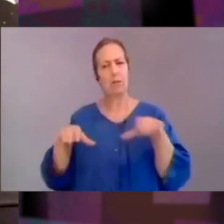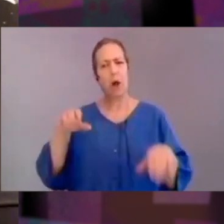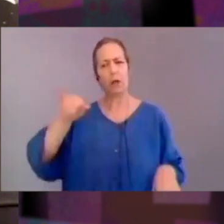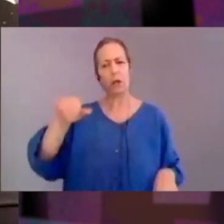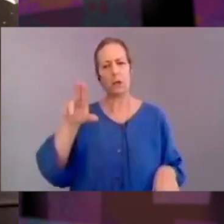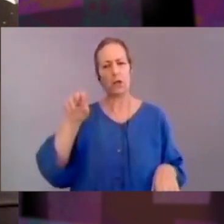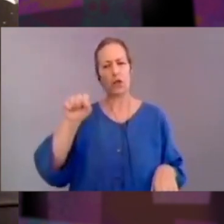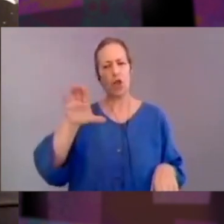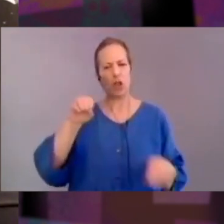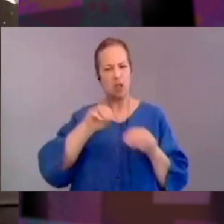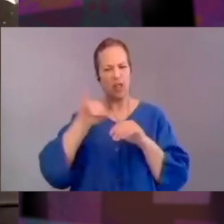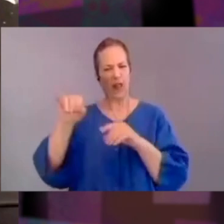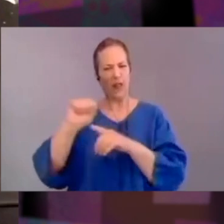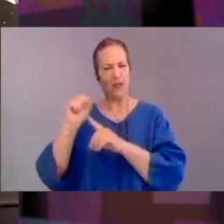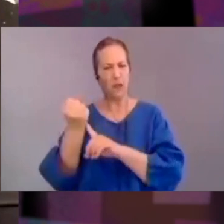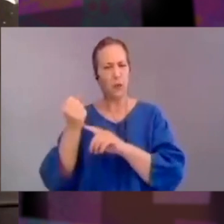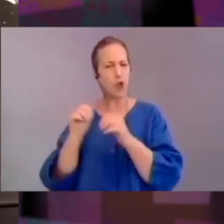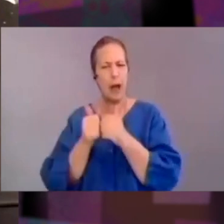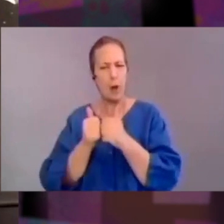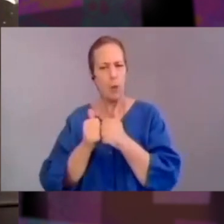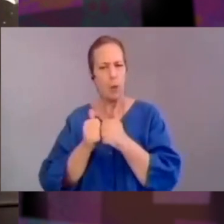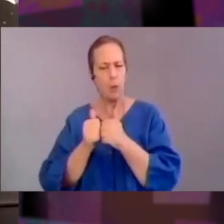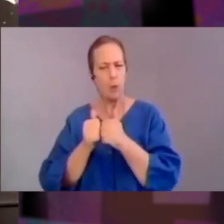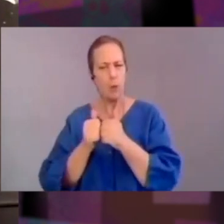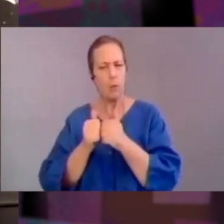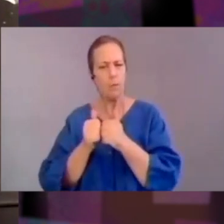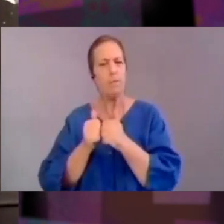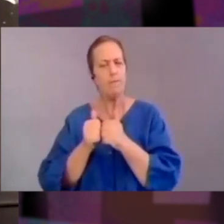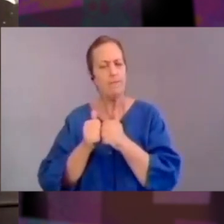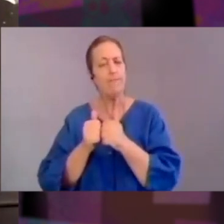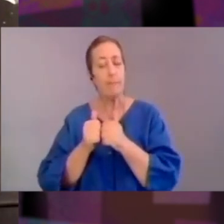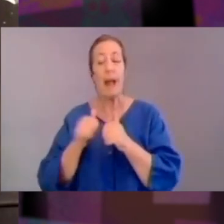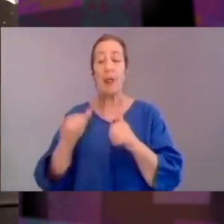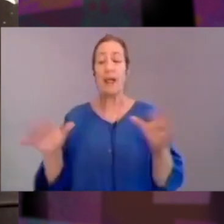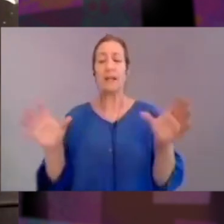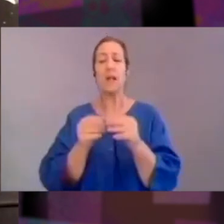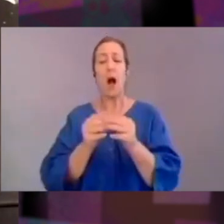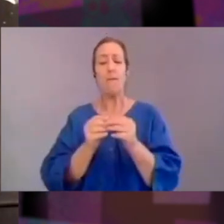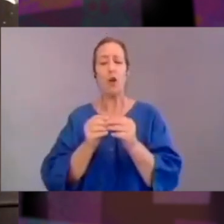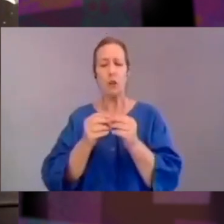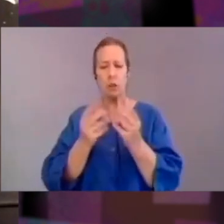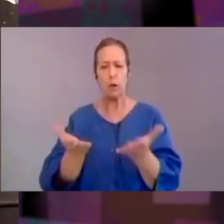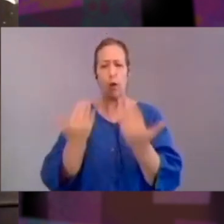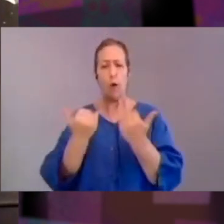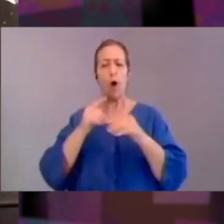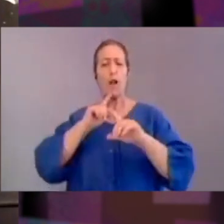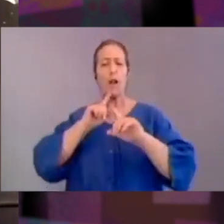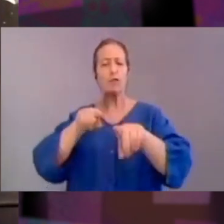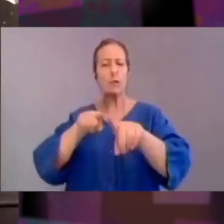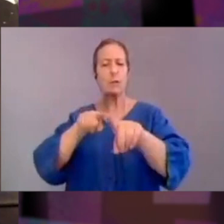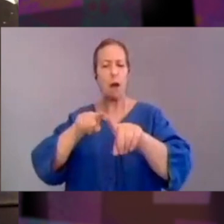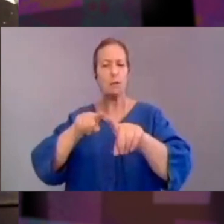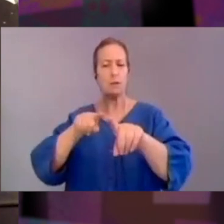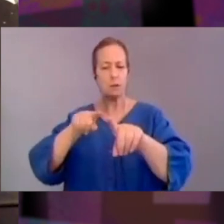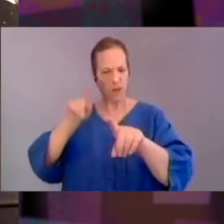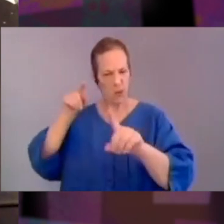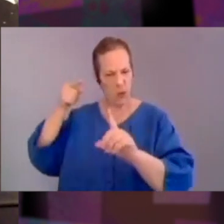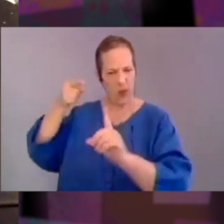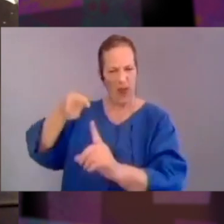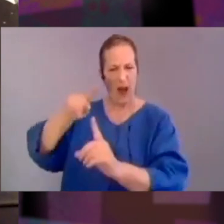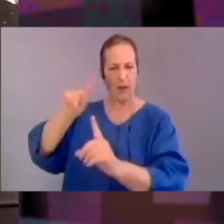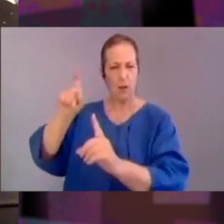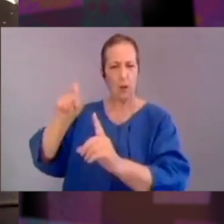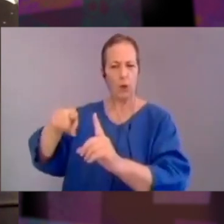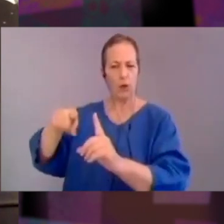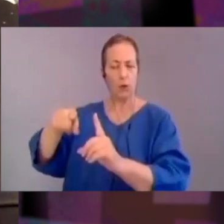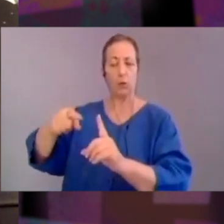throughout the conference is intended as a call and response to this very question. The answers are here among us, in